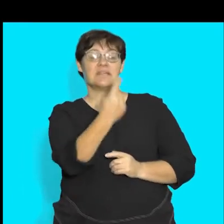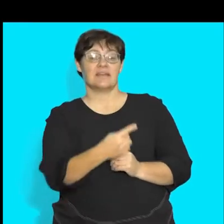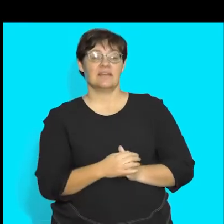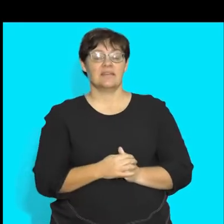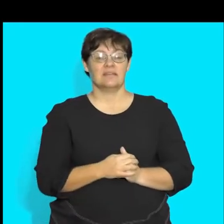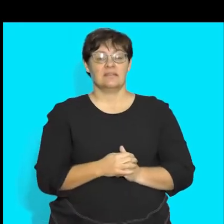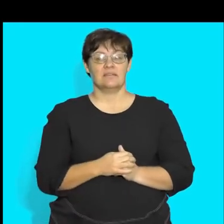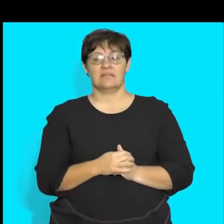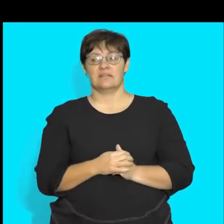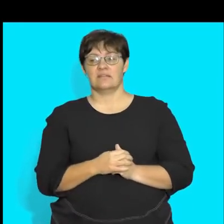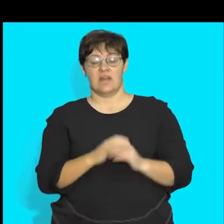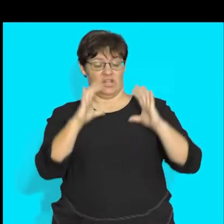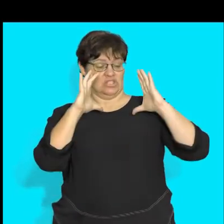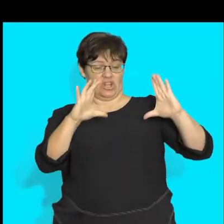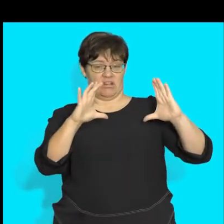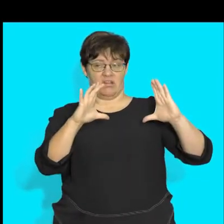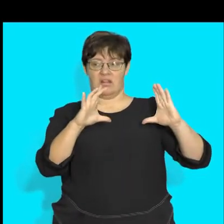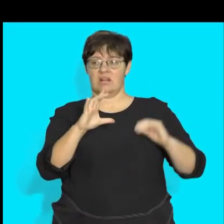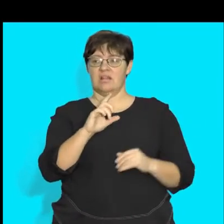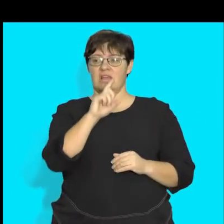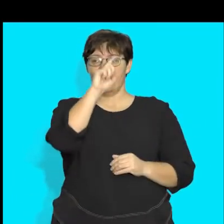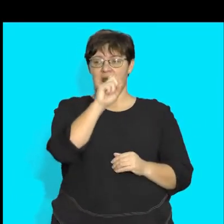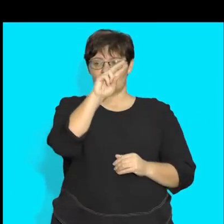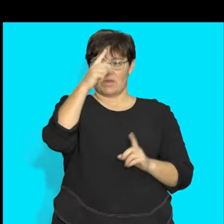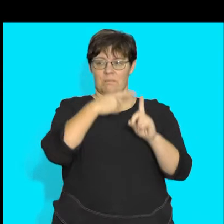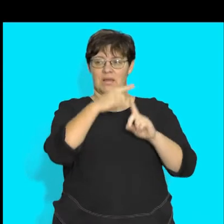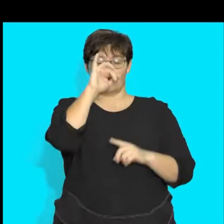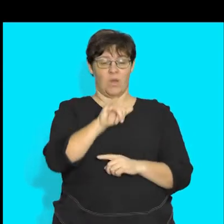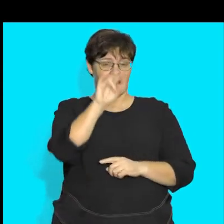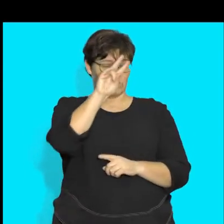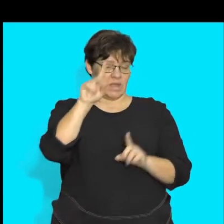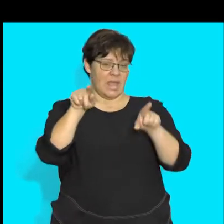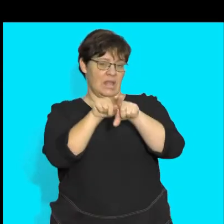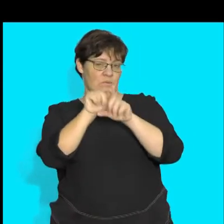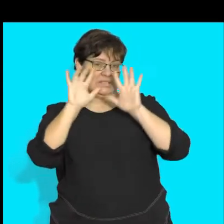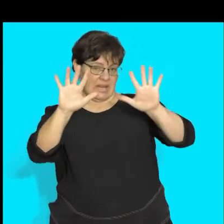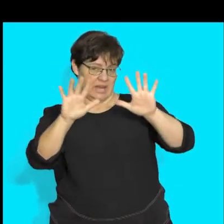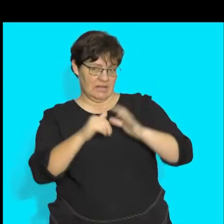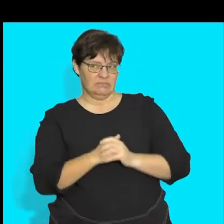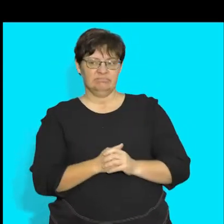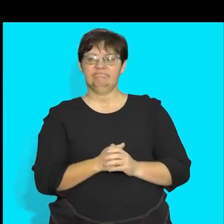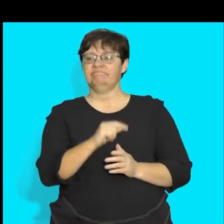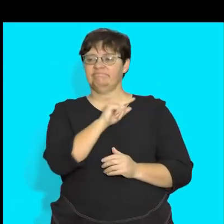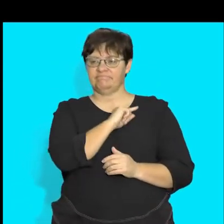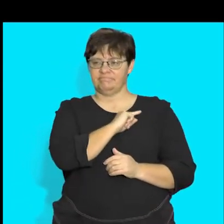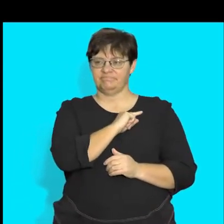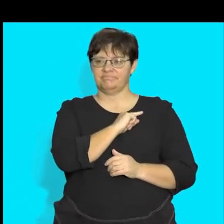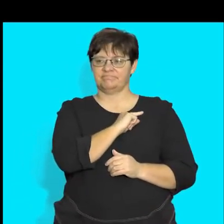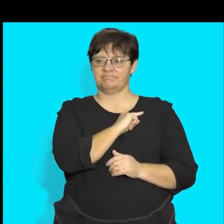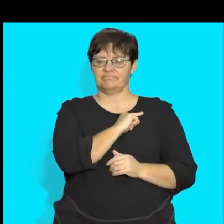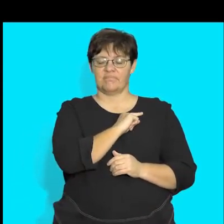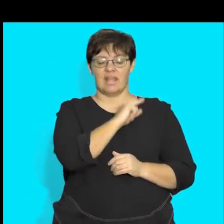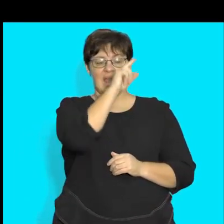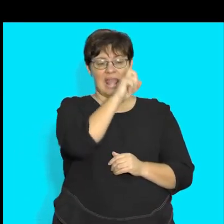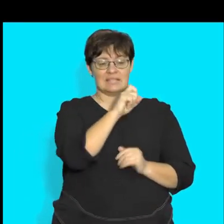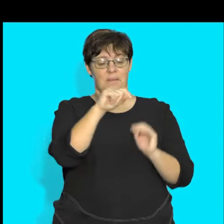says there's a circle, x squared plus y squared equals 10. In this case, because it's not x